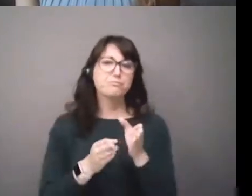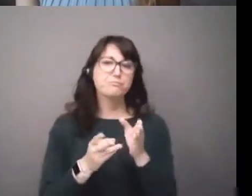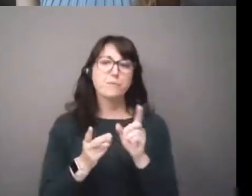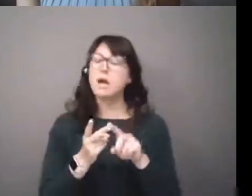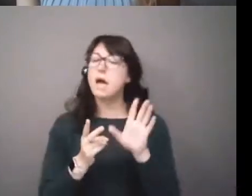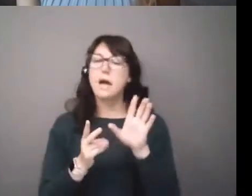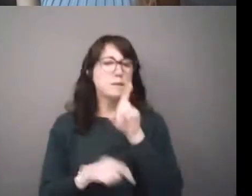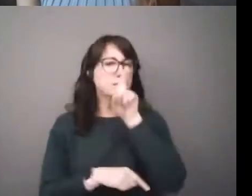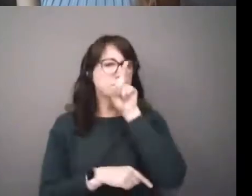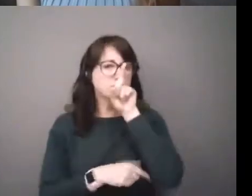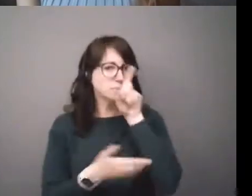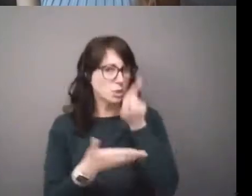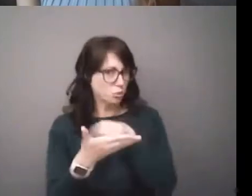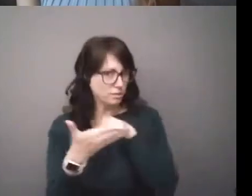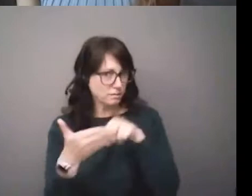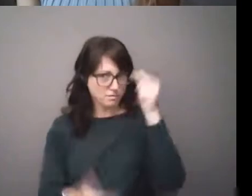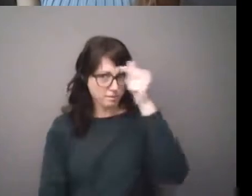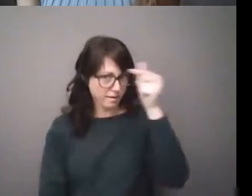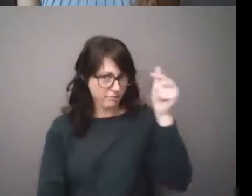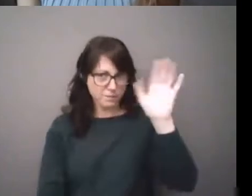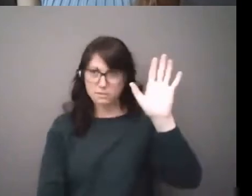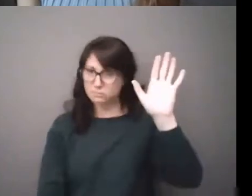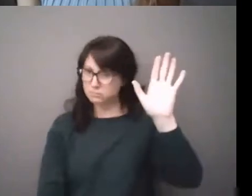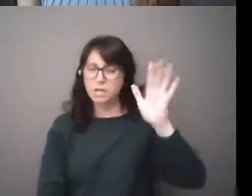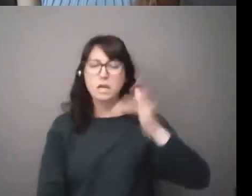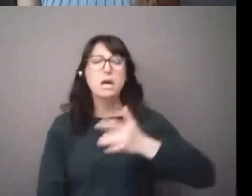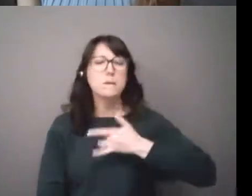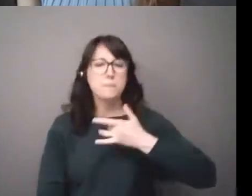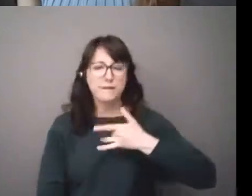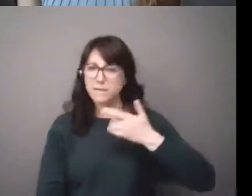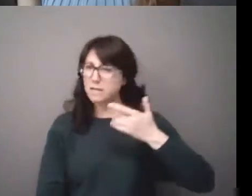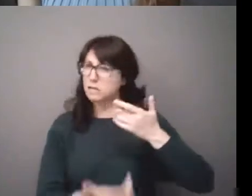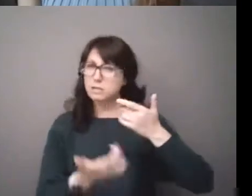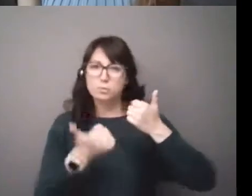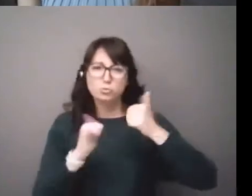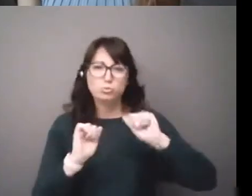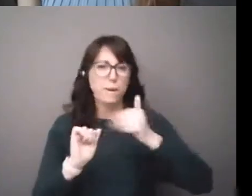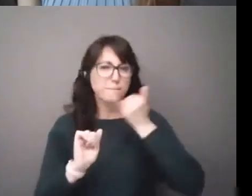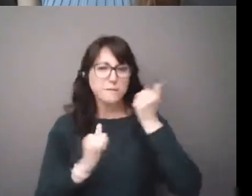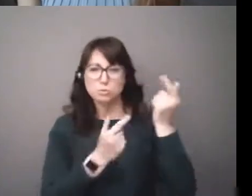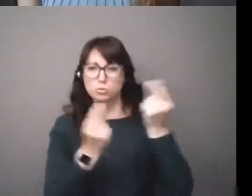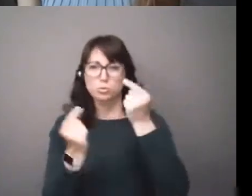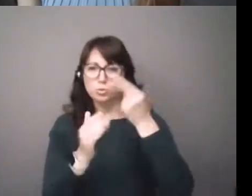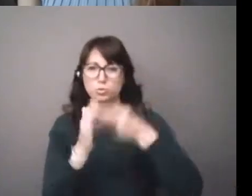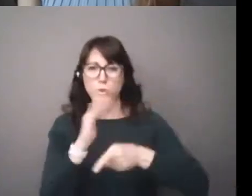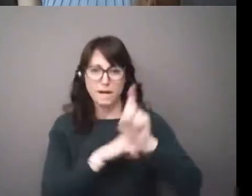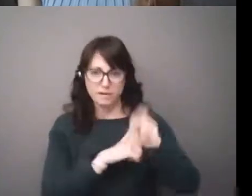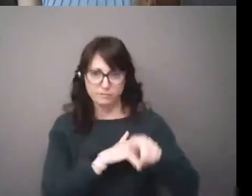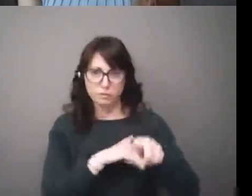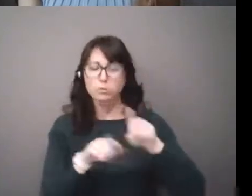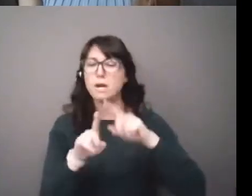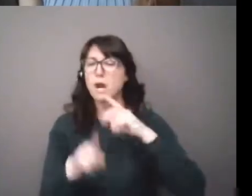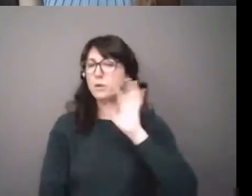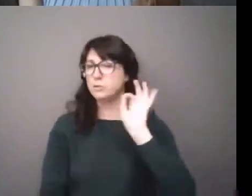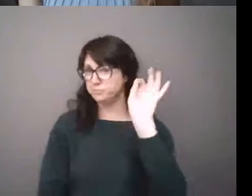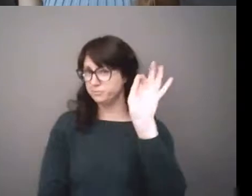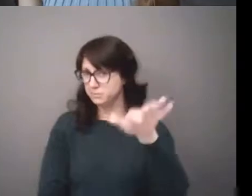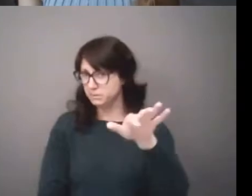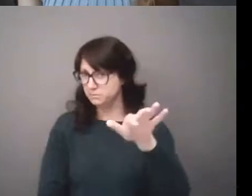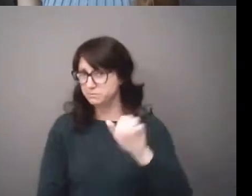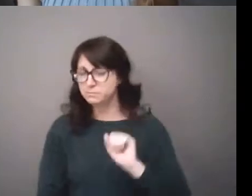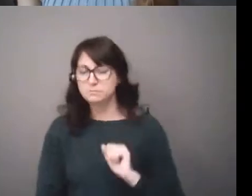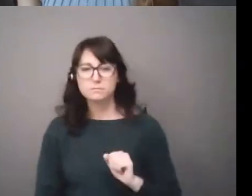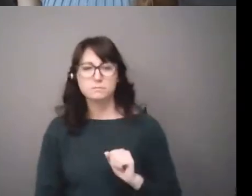not criticizing the government because I think they did what they had to do, but I want to leave this thought with everybody.